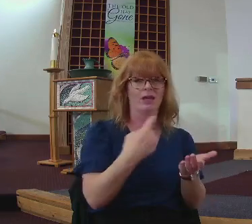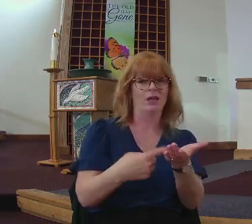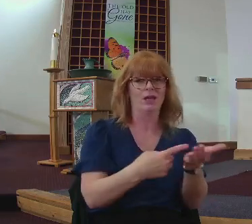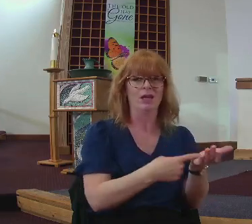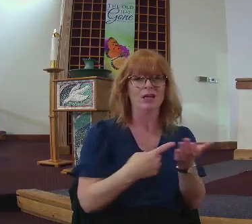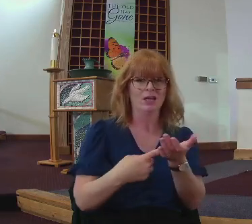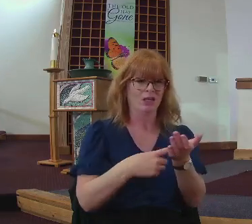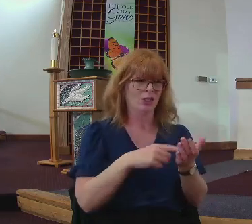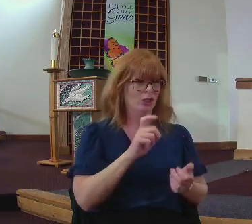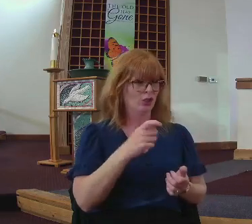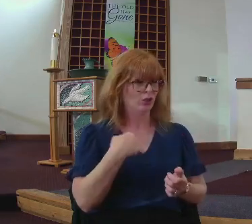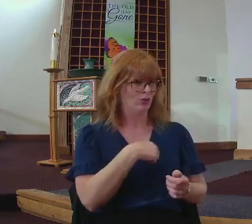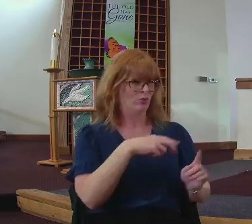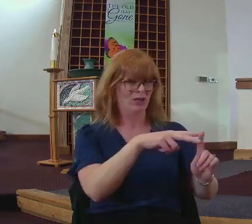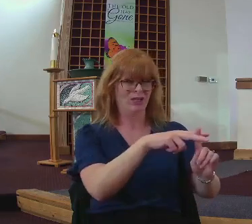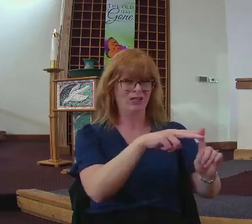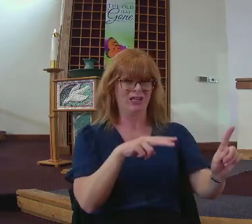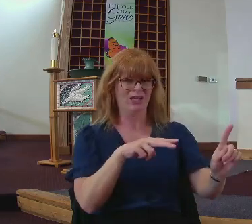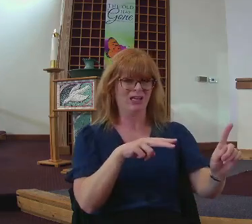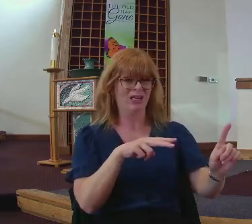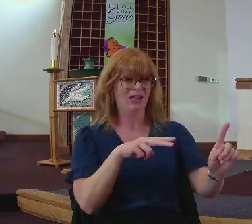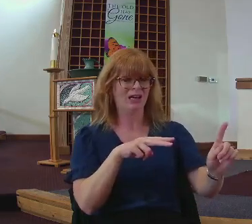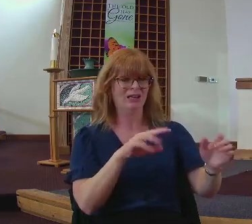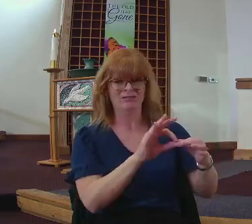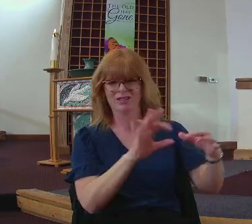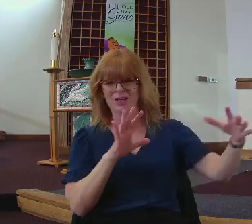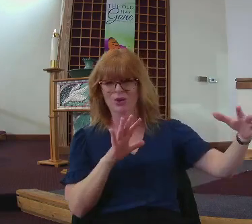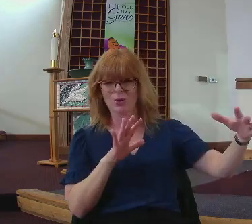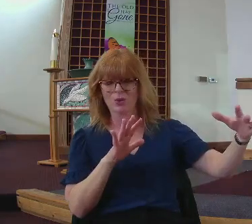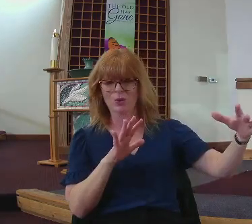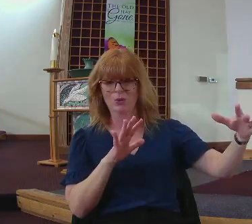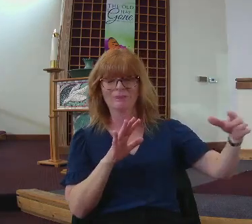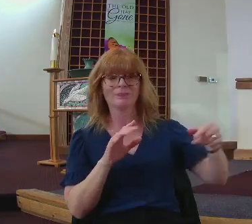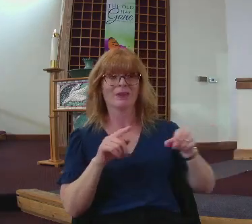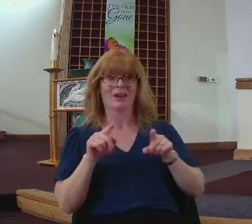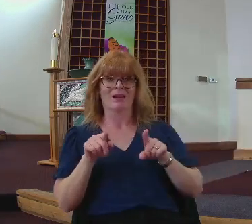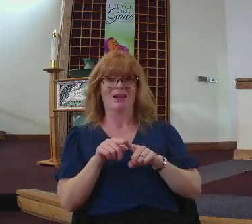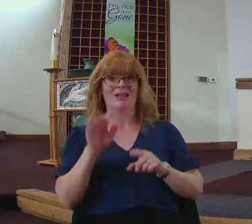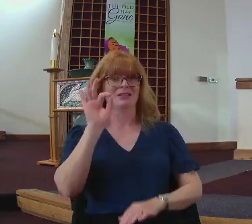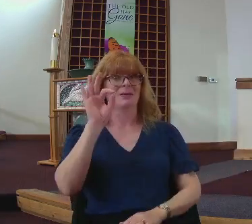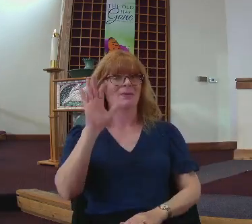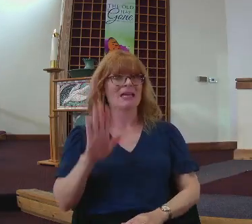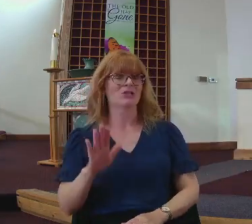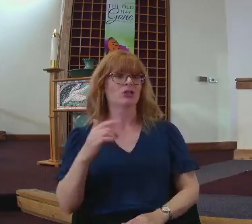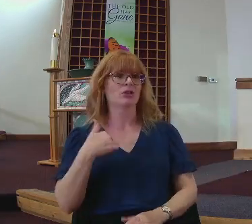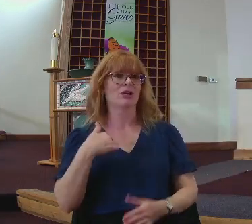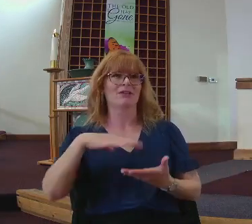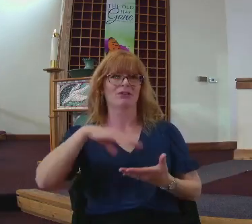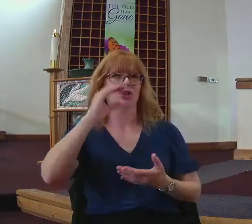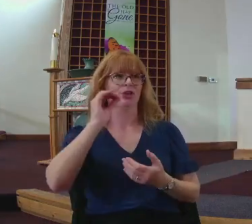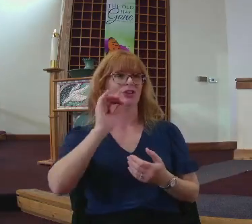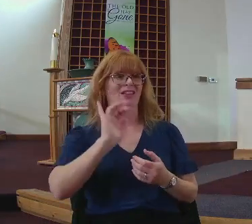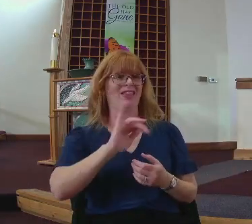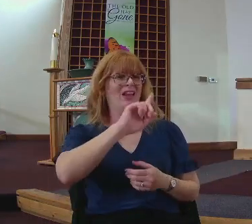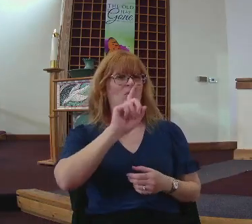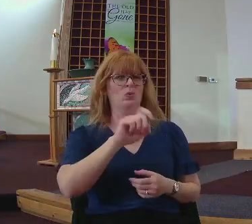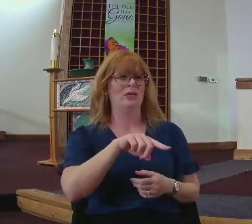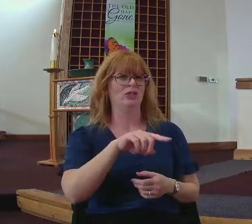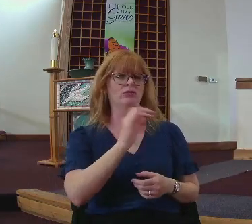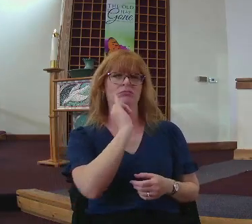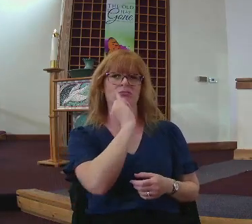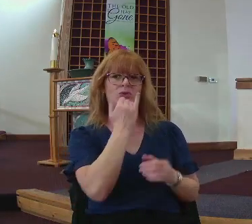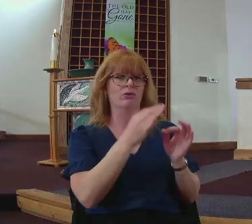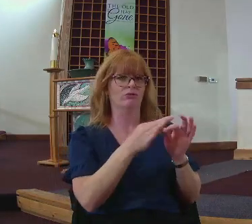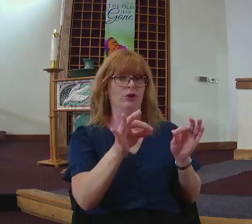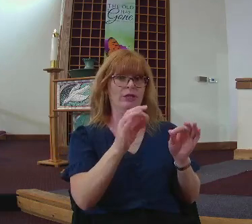plug? And I'll tell you that as a pastor, I have learned that that is not a helpful question. Should we pull